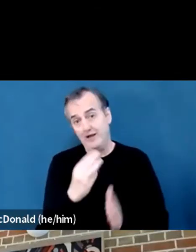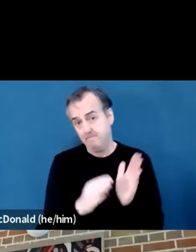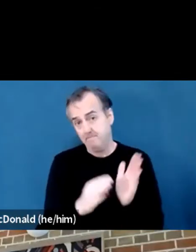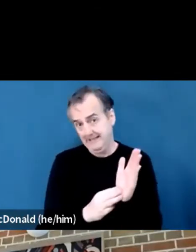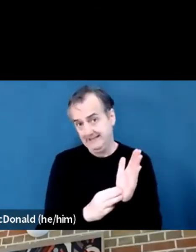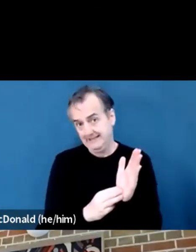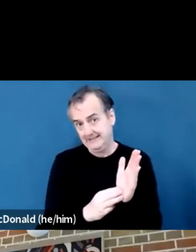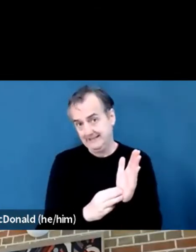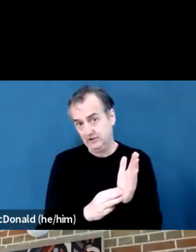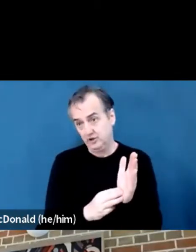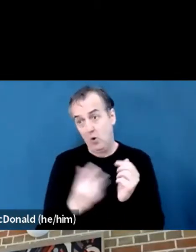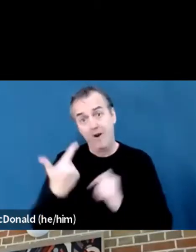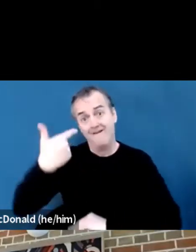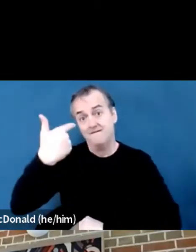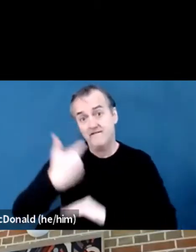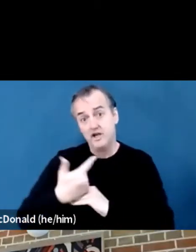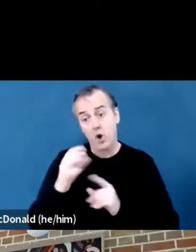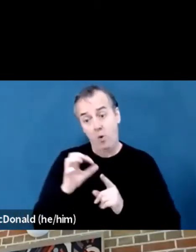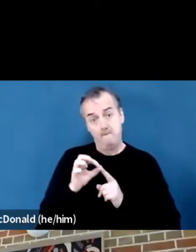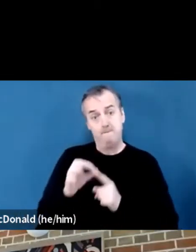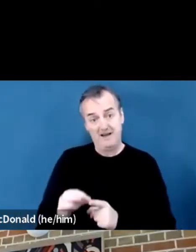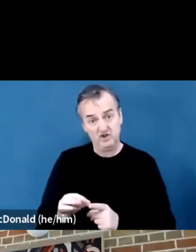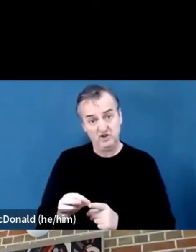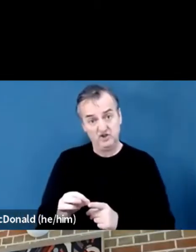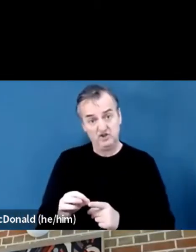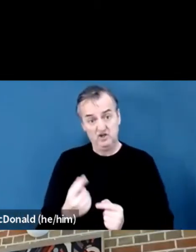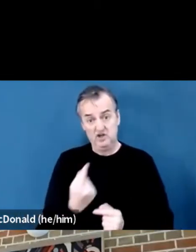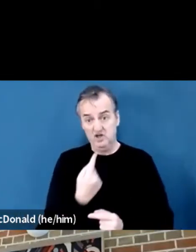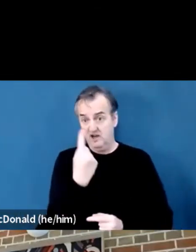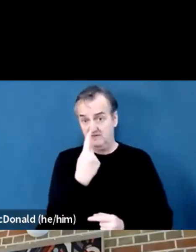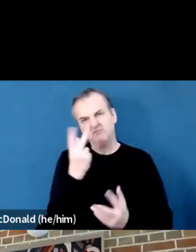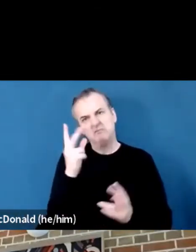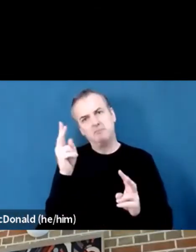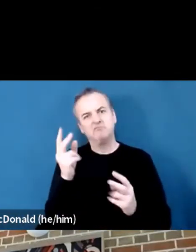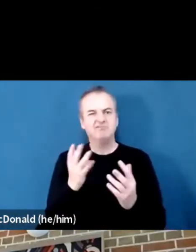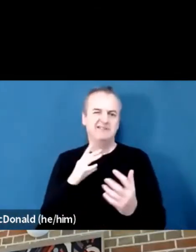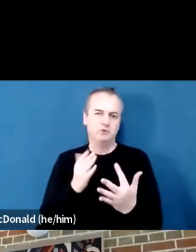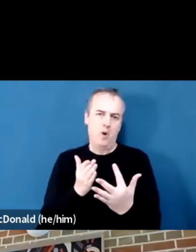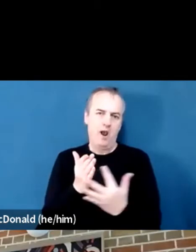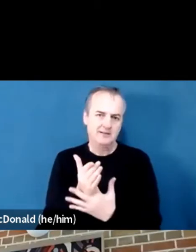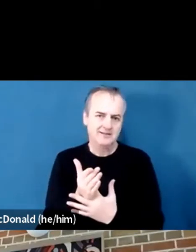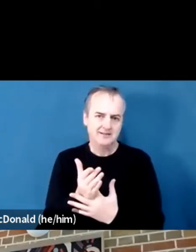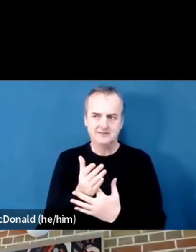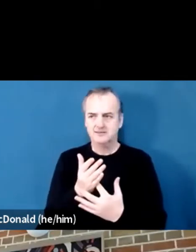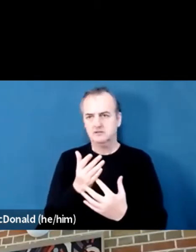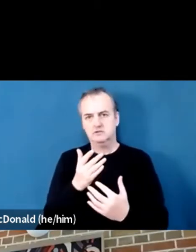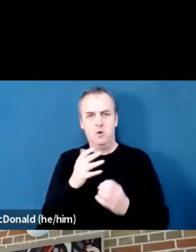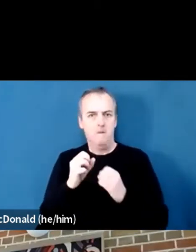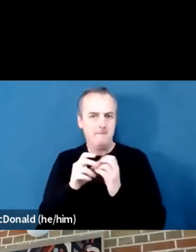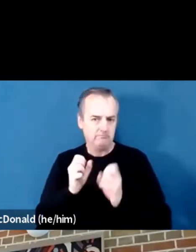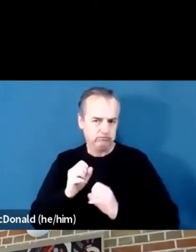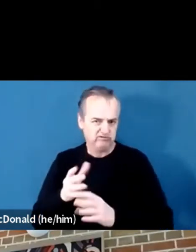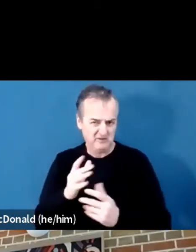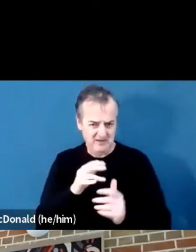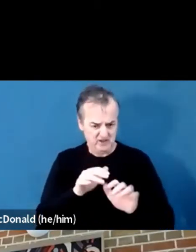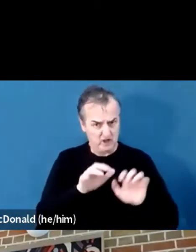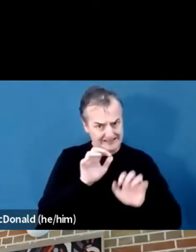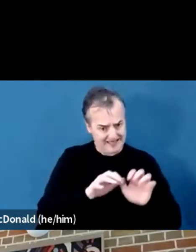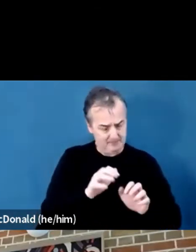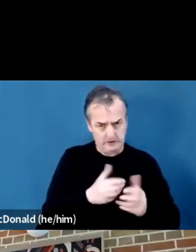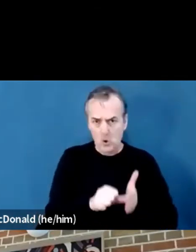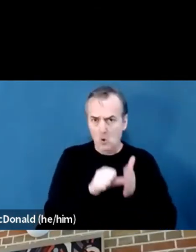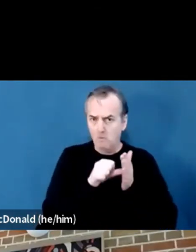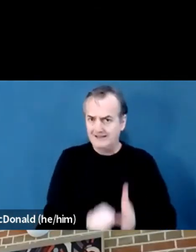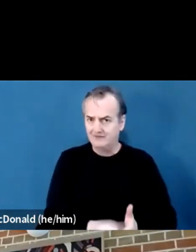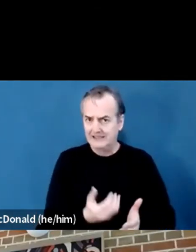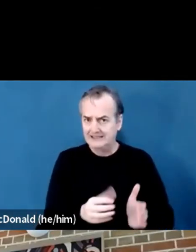Basically the video pitch is for if you've got specific access requirements that mean that the written word is a challenge for you, or you